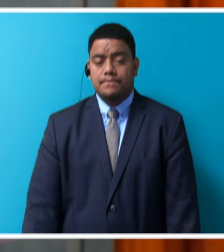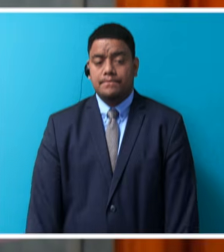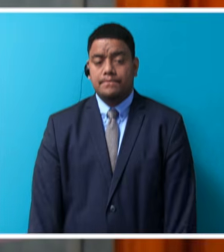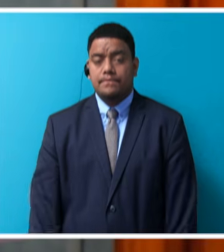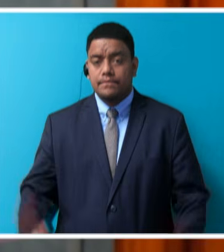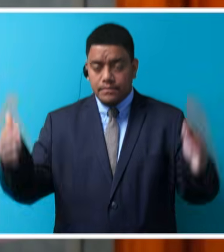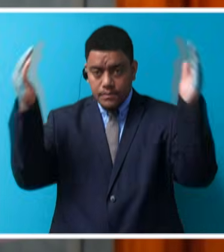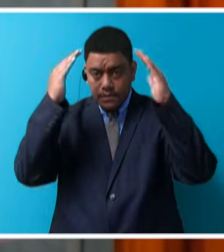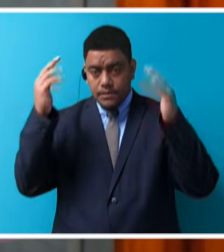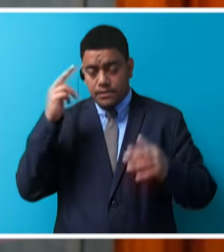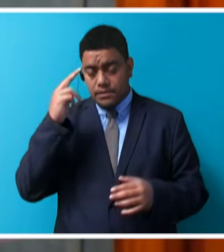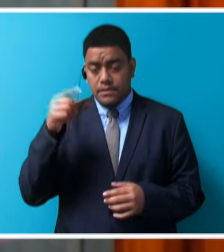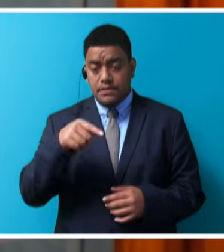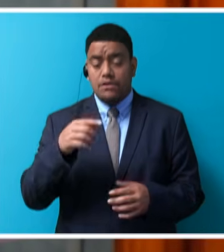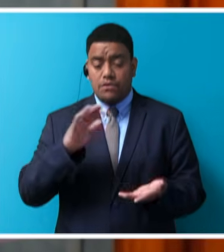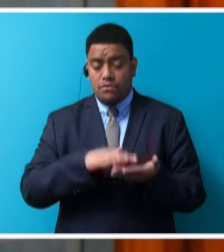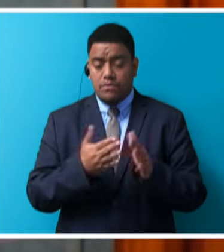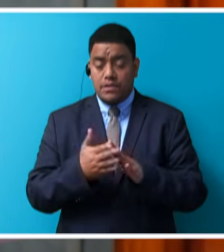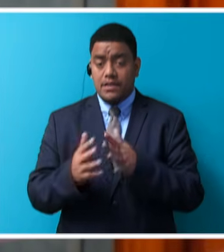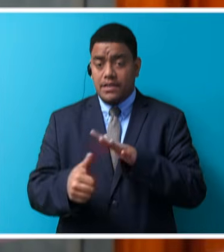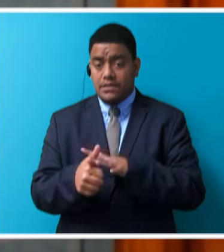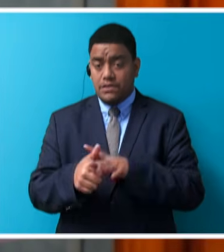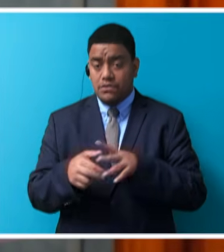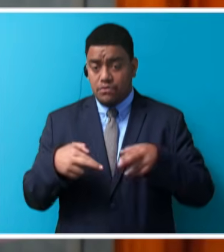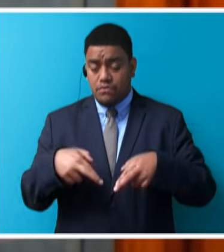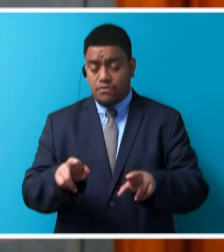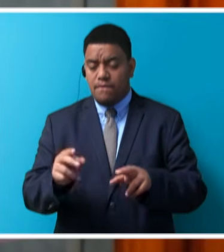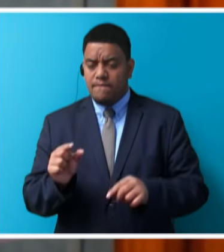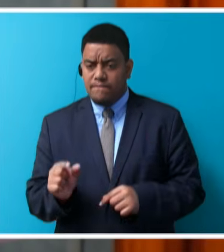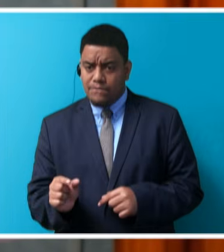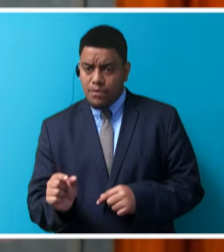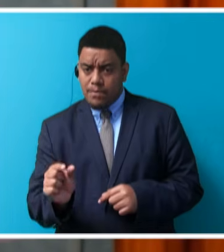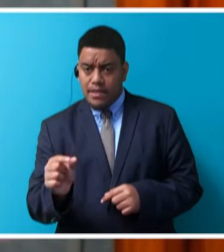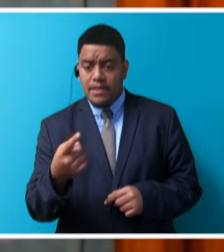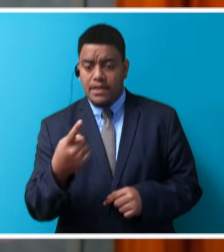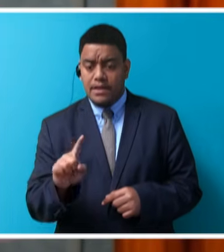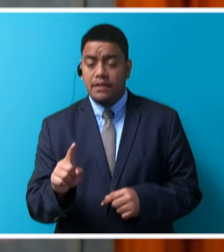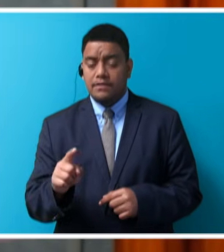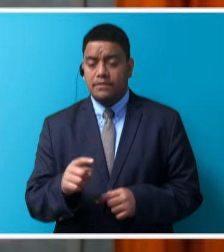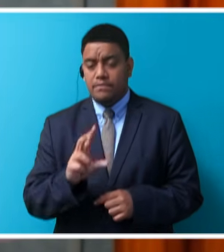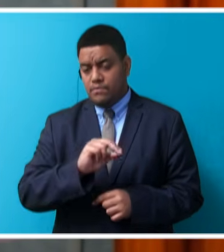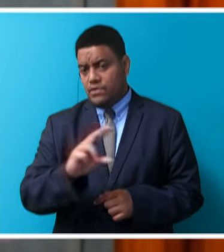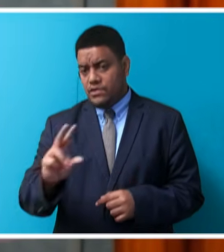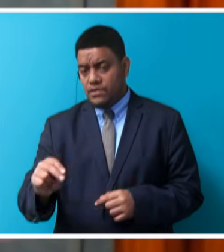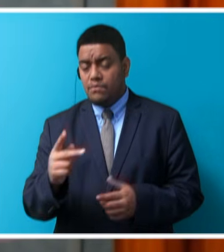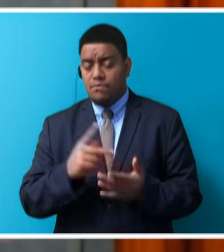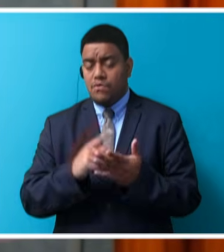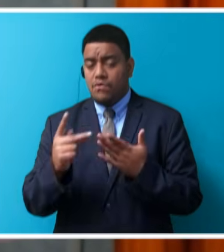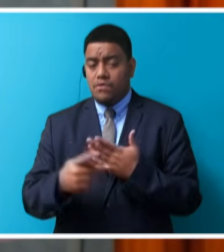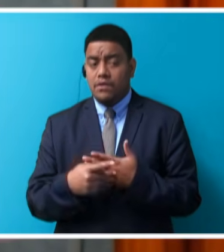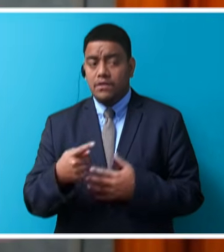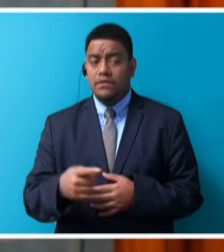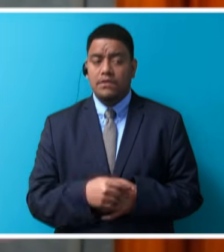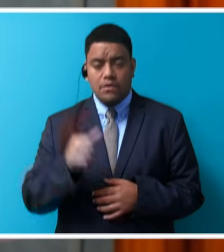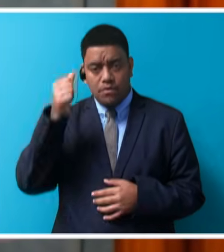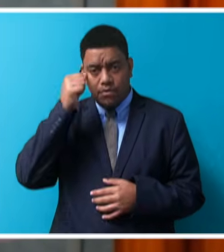Mr. Speaker, sir, the Community Access Roads, Footpaths, and Footbridges program, commonly known